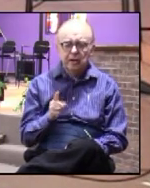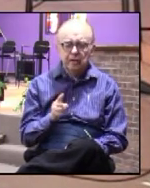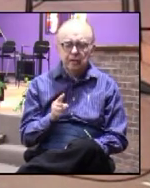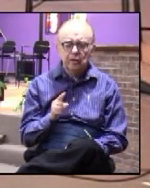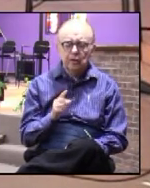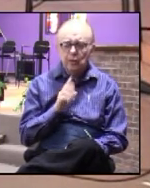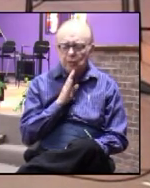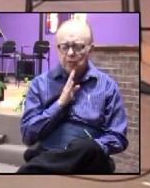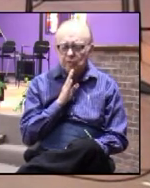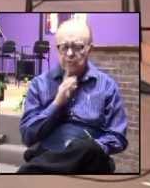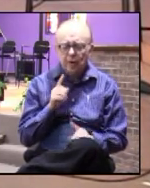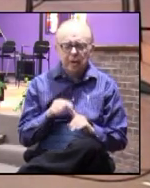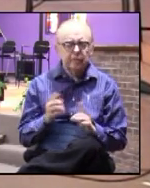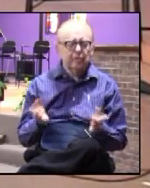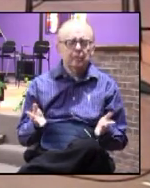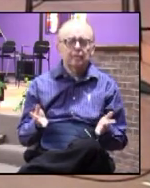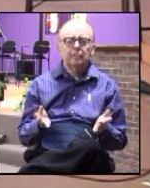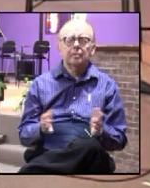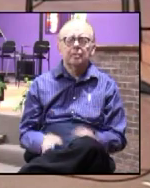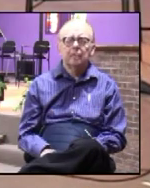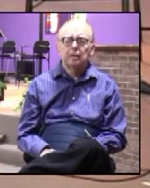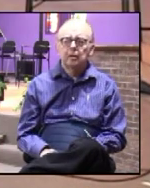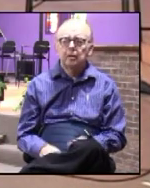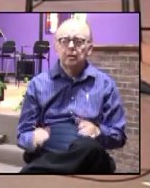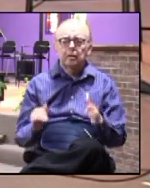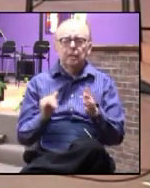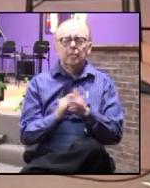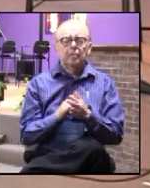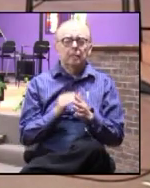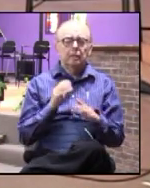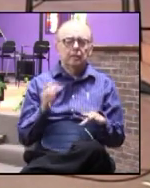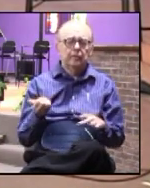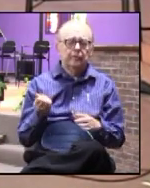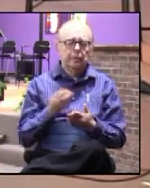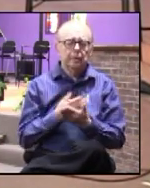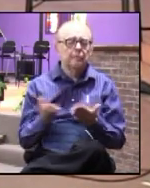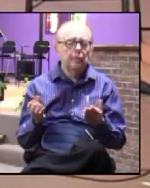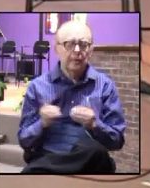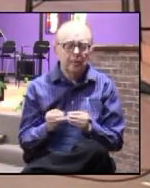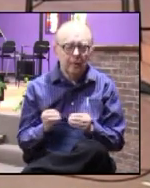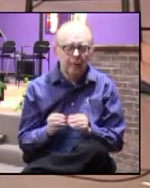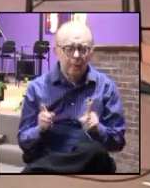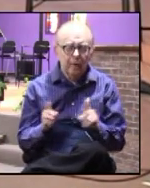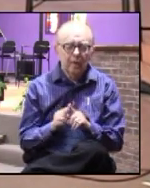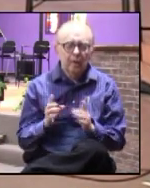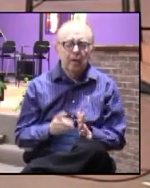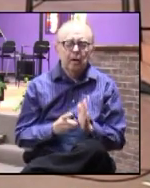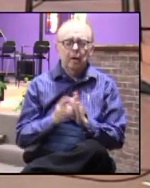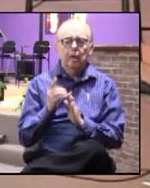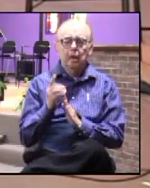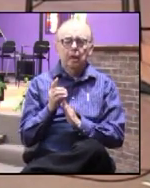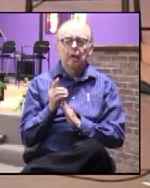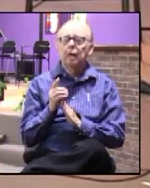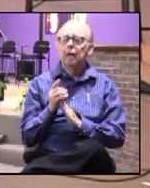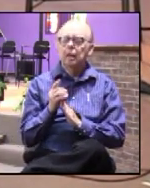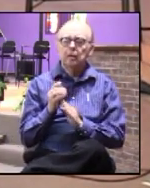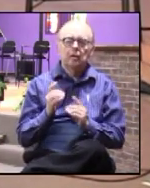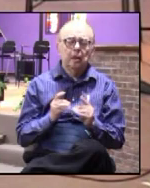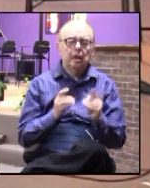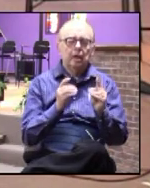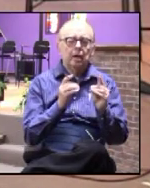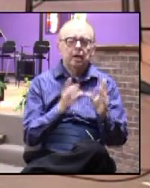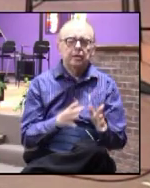to and things like that. That we'll be doing a couple other things. We're also developing a